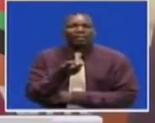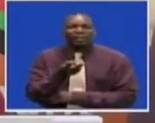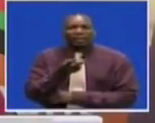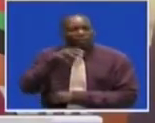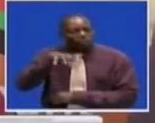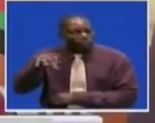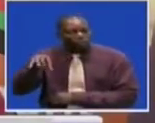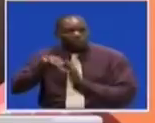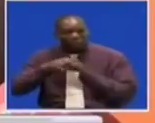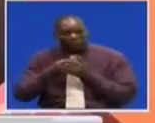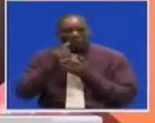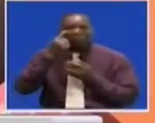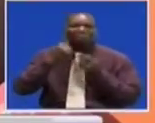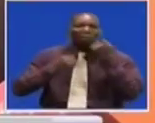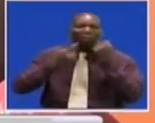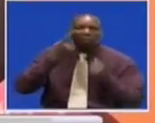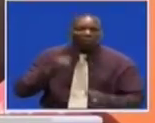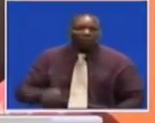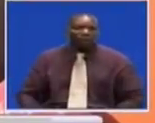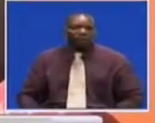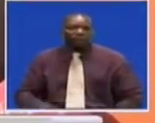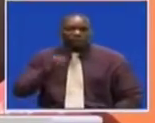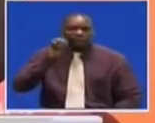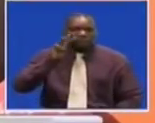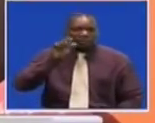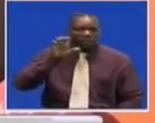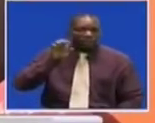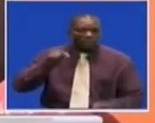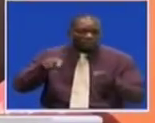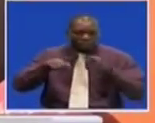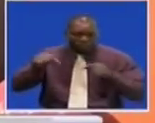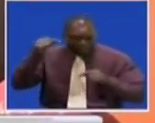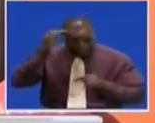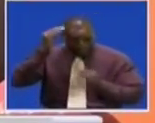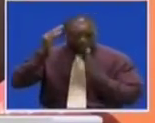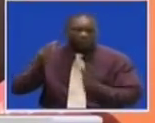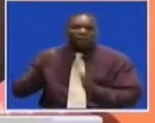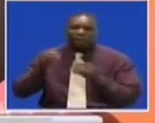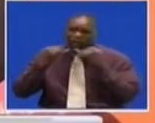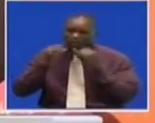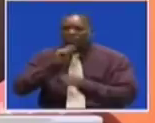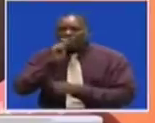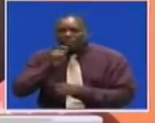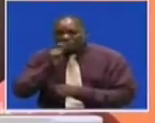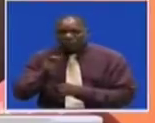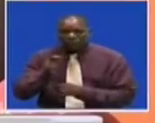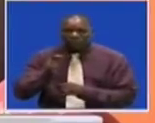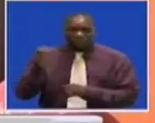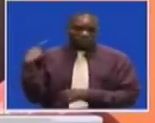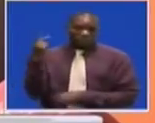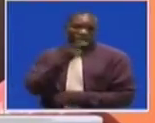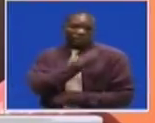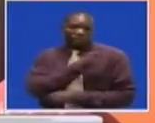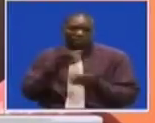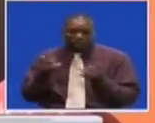actually cry. Meanwhile, local government minister Vincent Mwale told journalists that government will, in the current sitting of parliament,